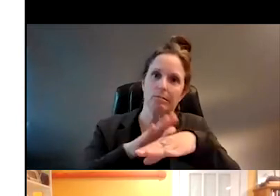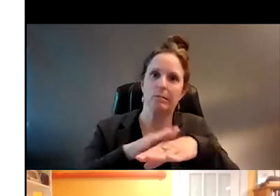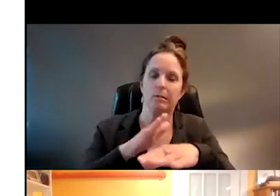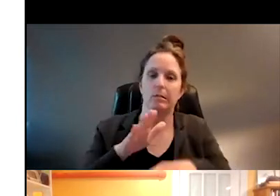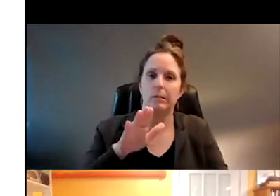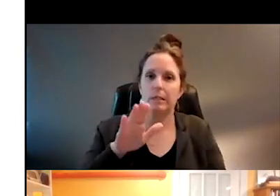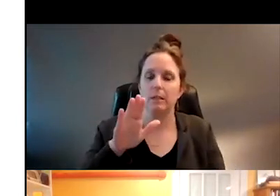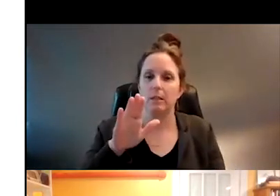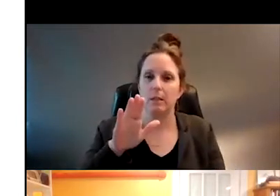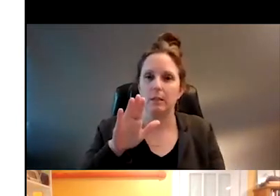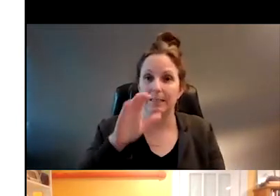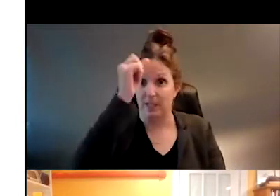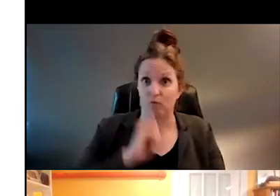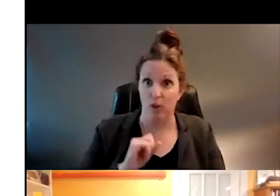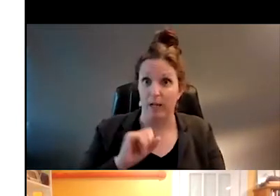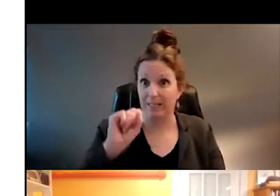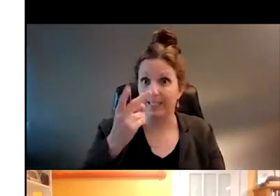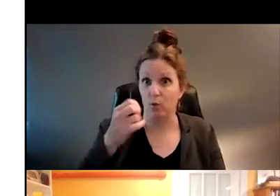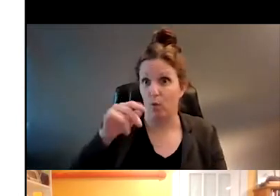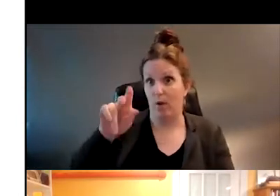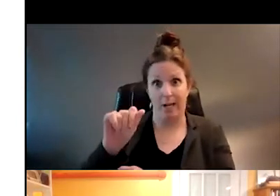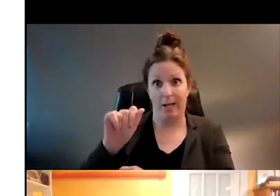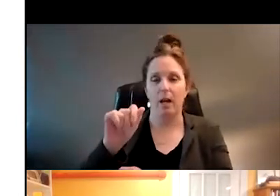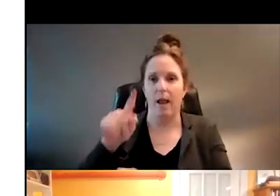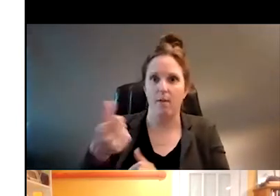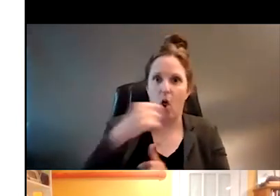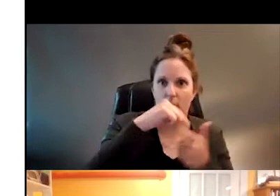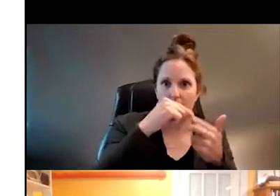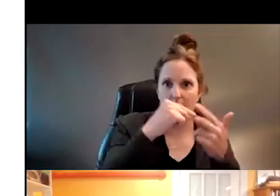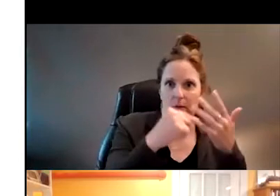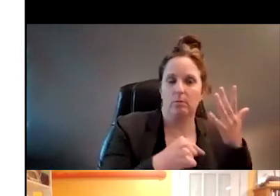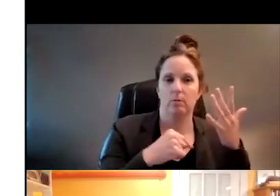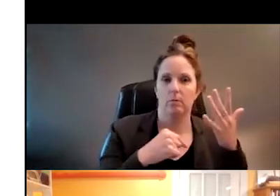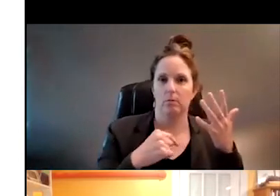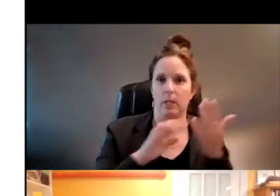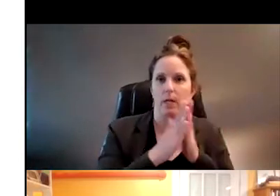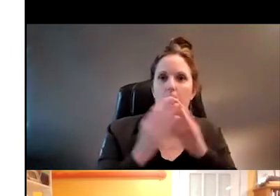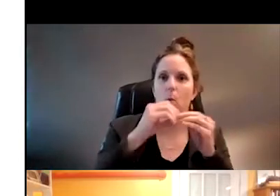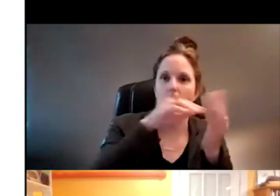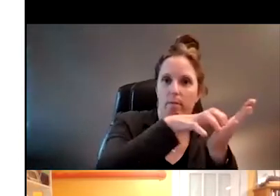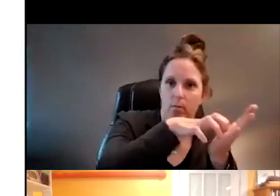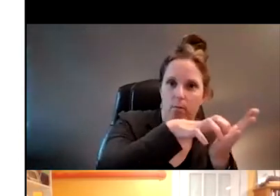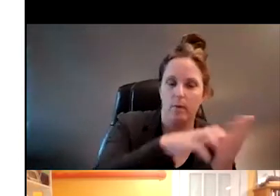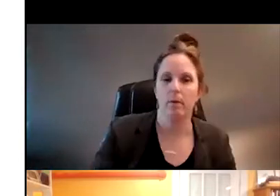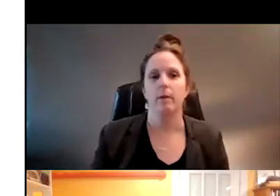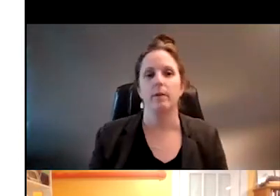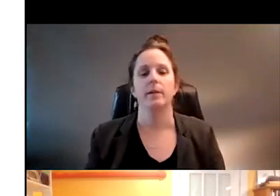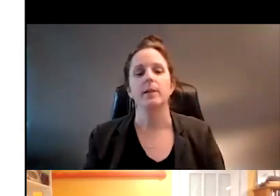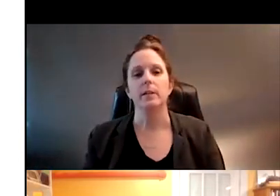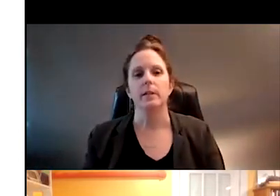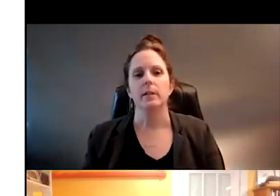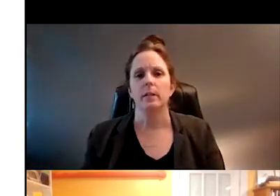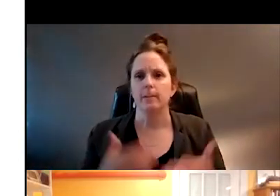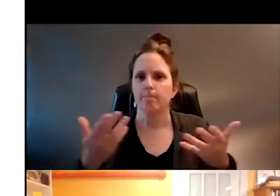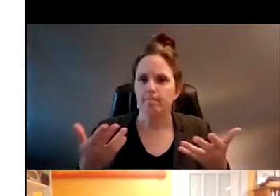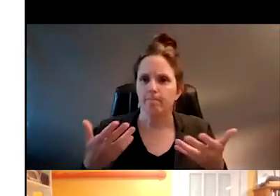of other reasons to be vulnerable. Now, how do you address an infection?